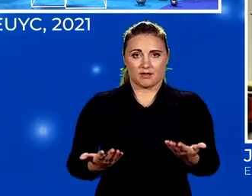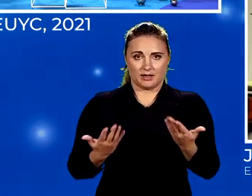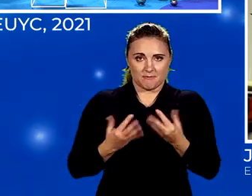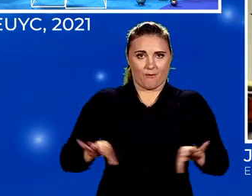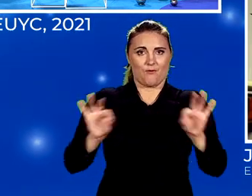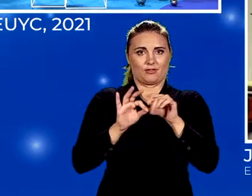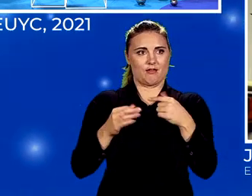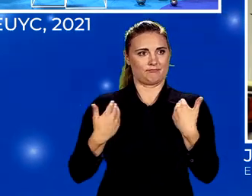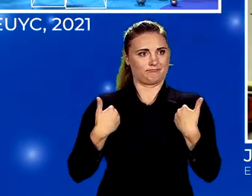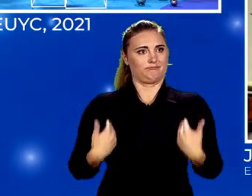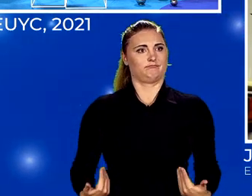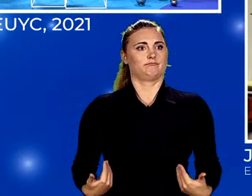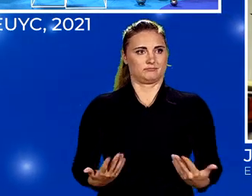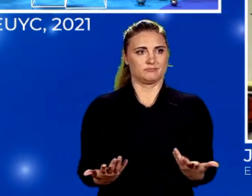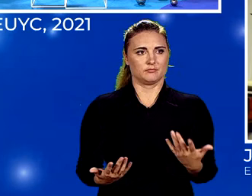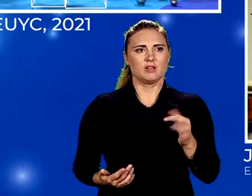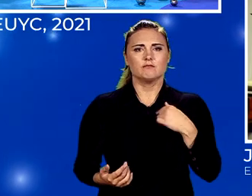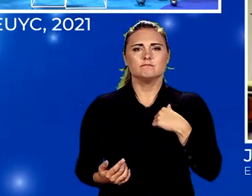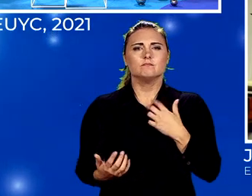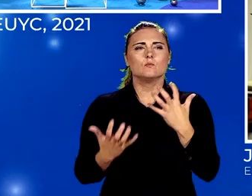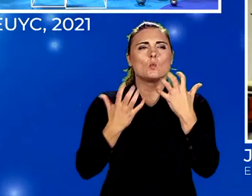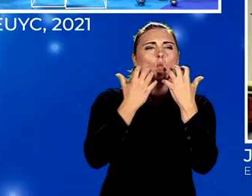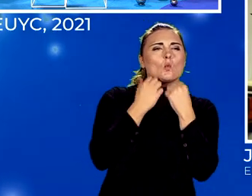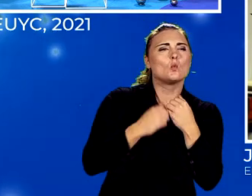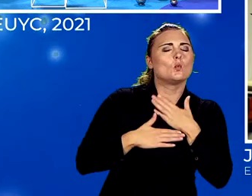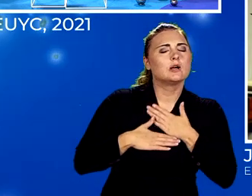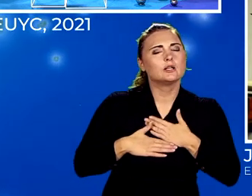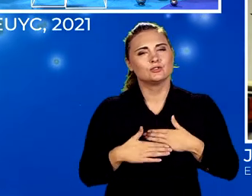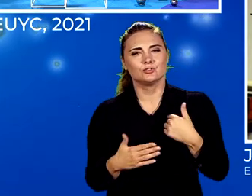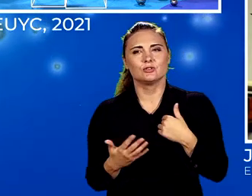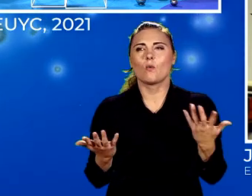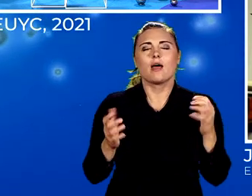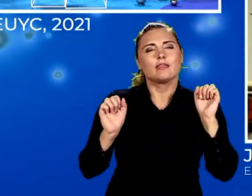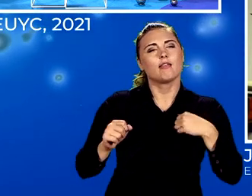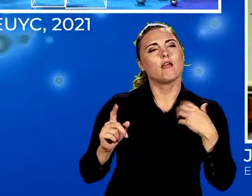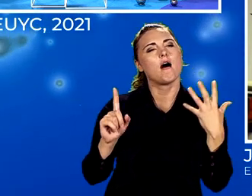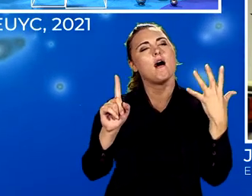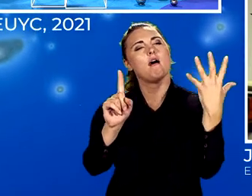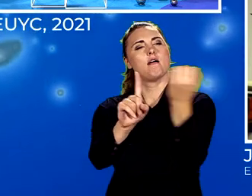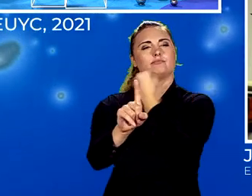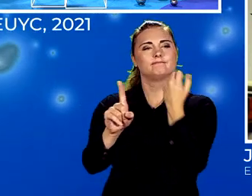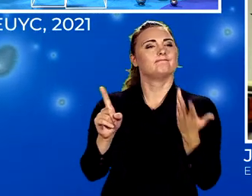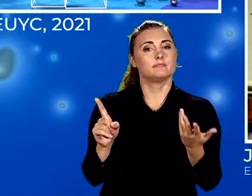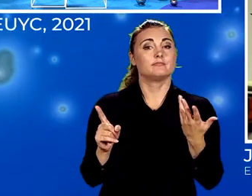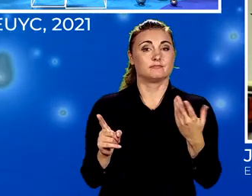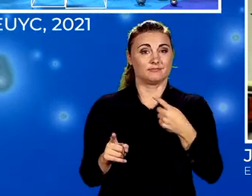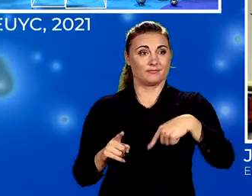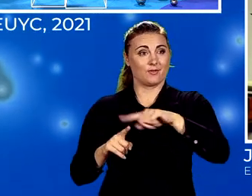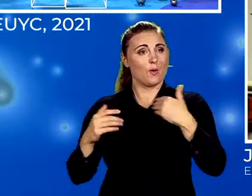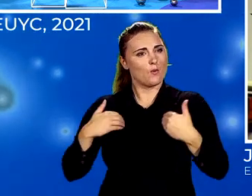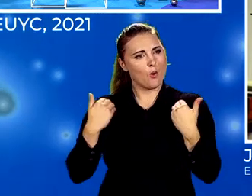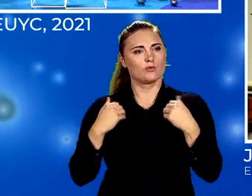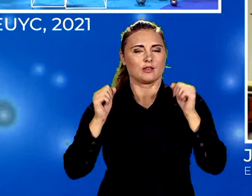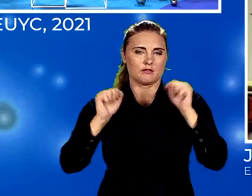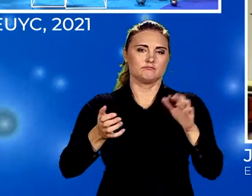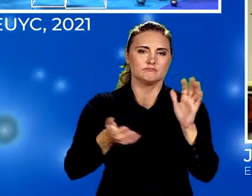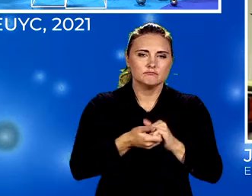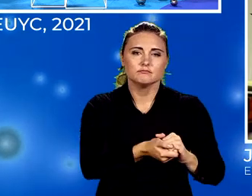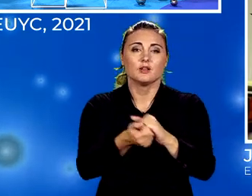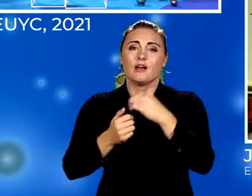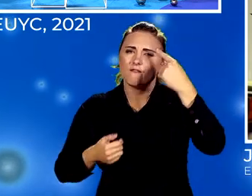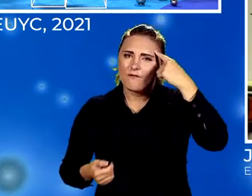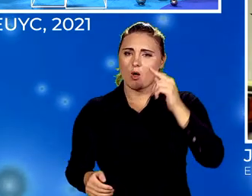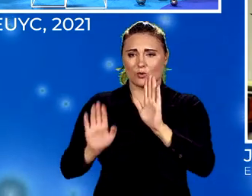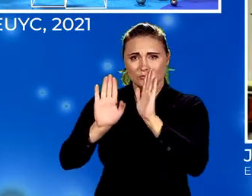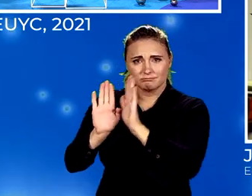to achieve with this? Well, young people to participate in the Conference on the Future of Europe and share their ideas.